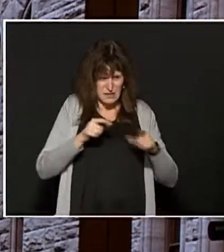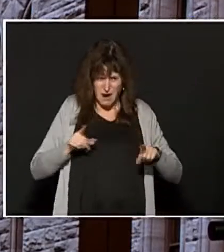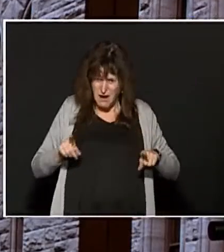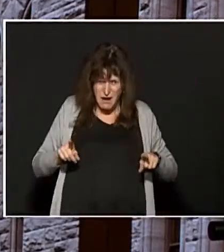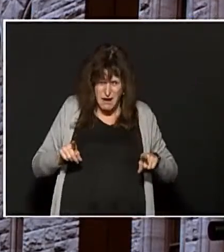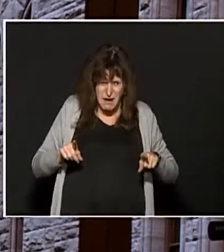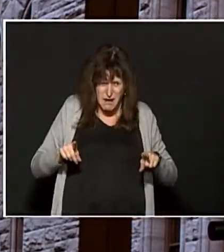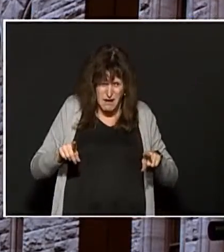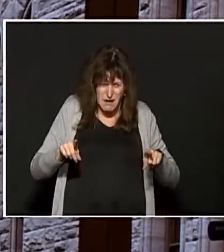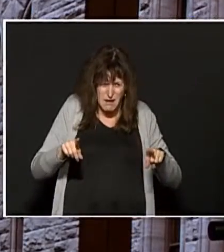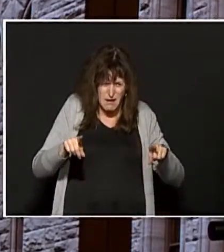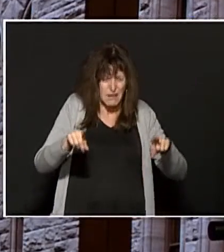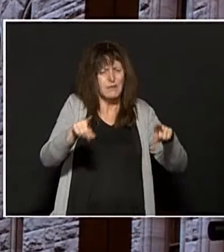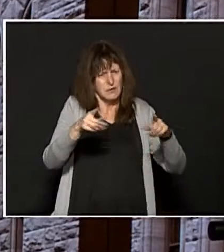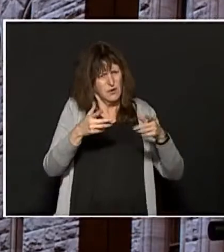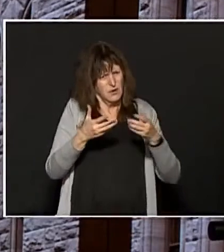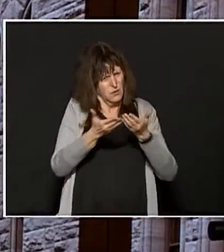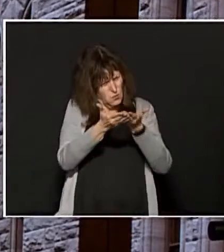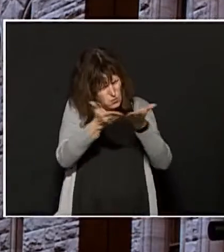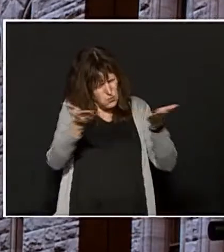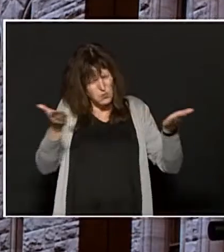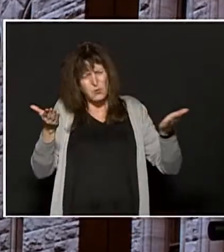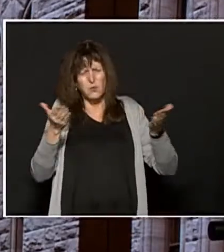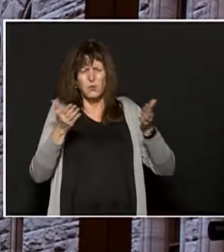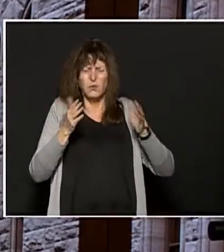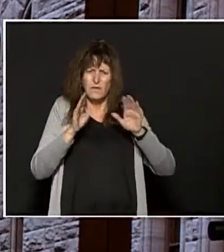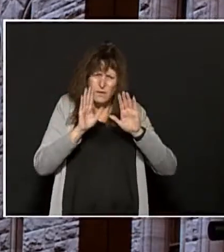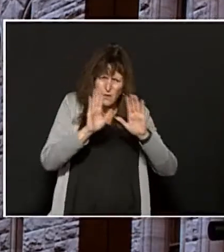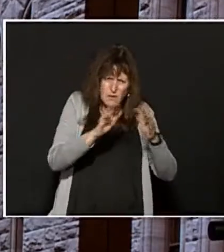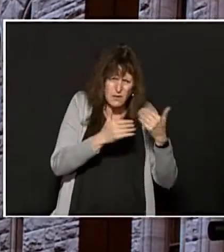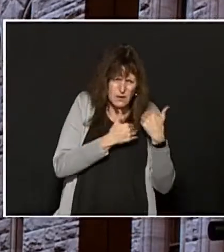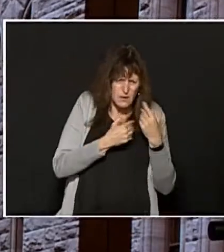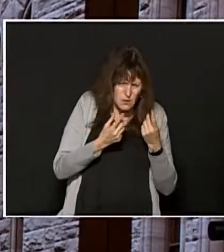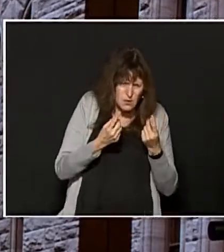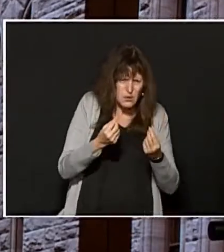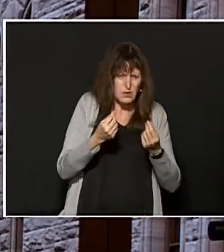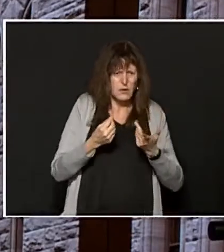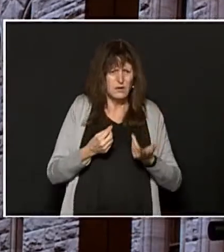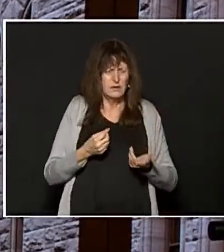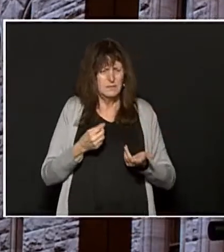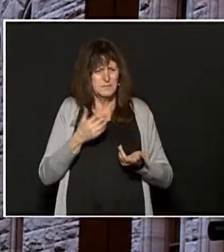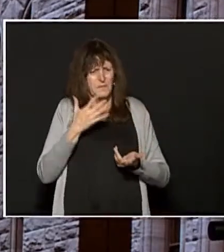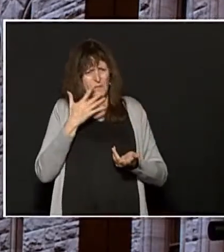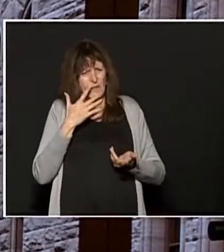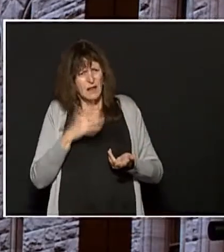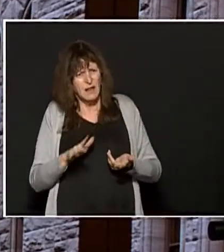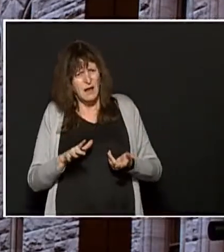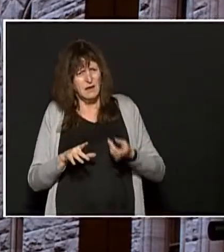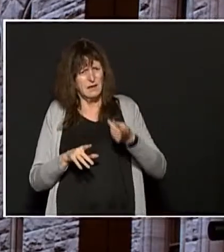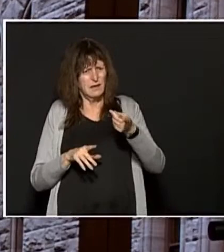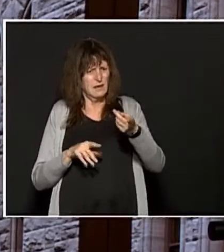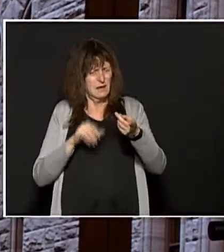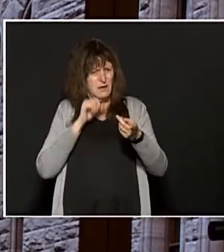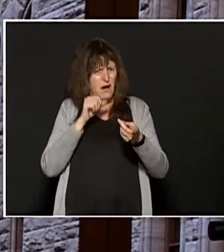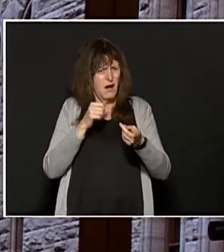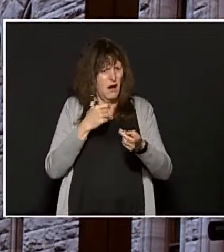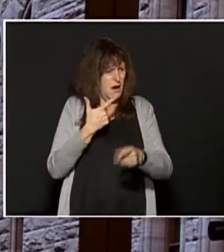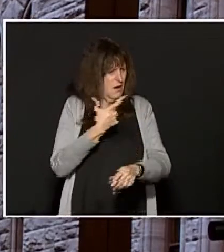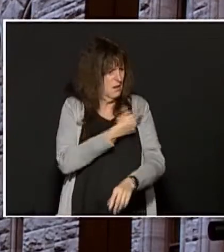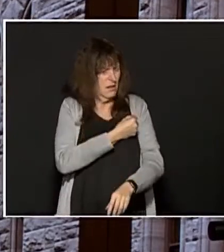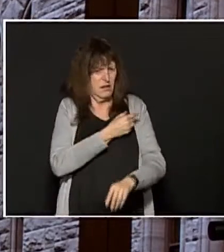it, we don't want you to get it post-COVID. We'd rather you get it and vaccinate so you don't get COVID. So those are our reasons for